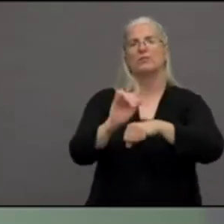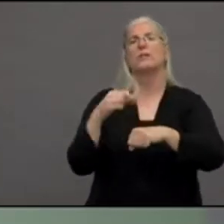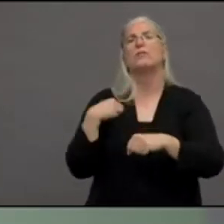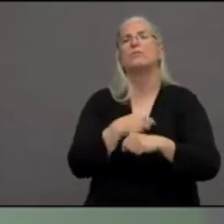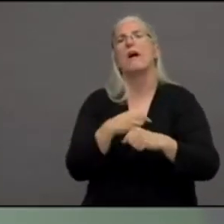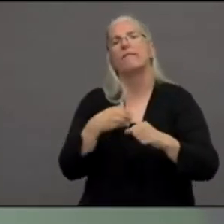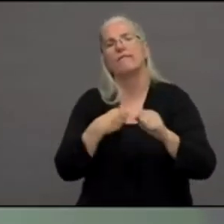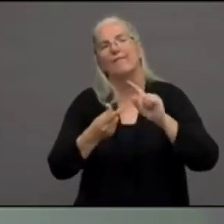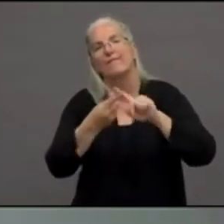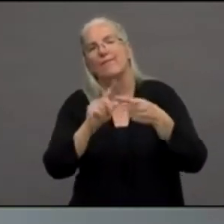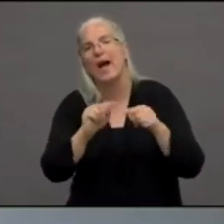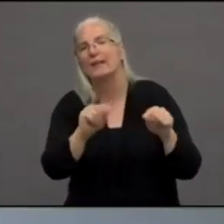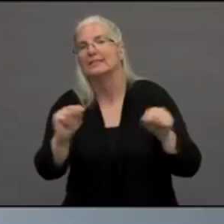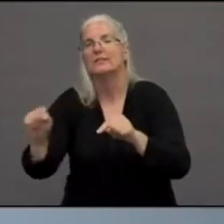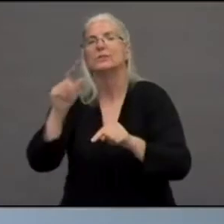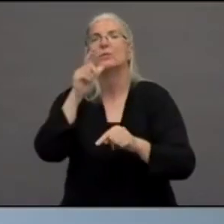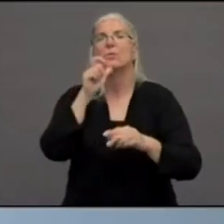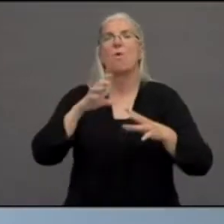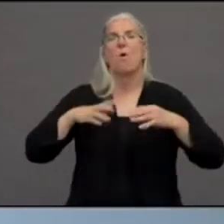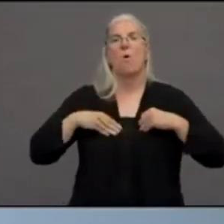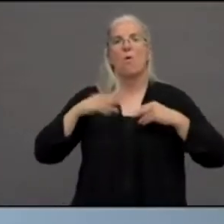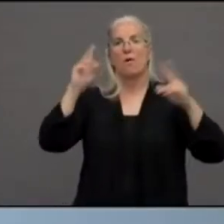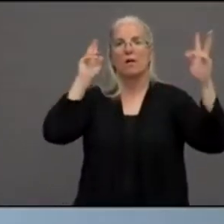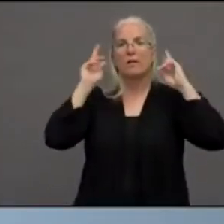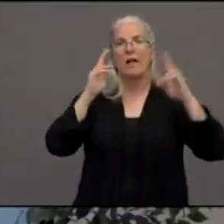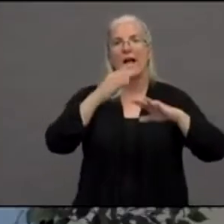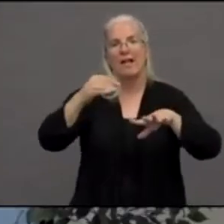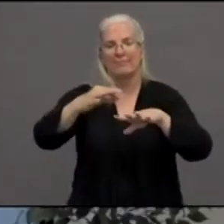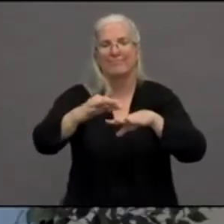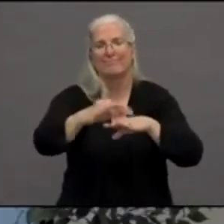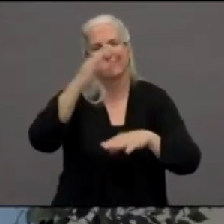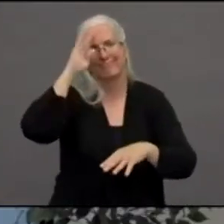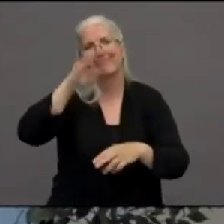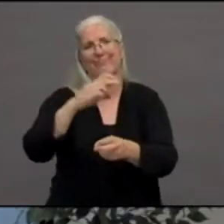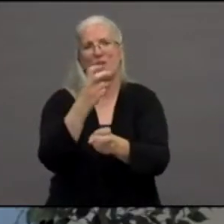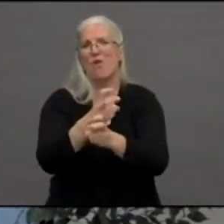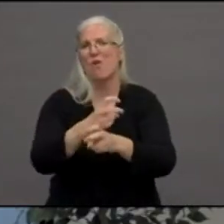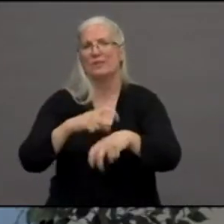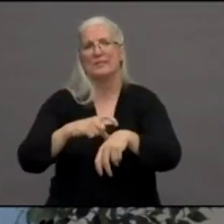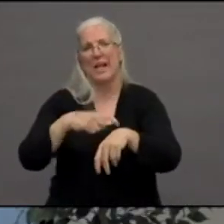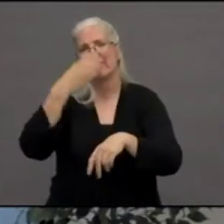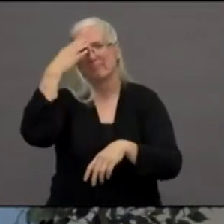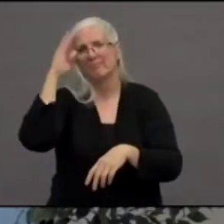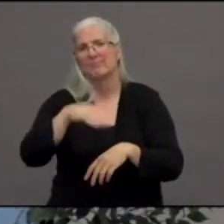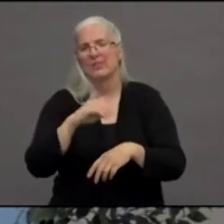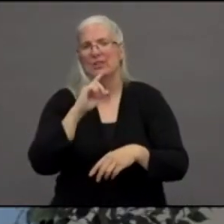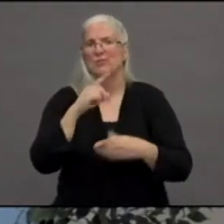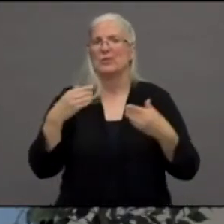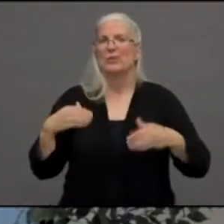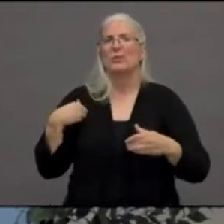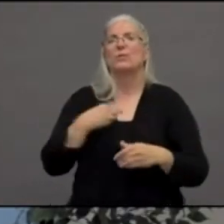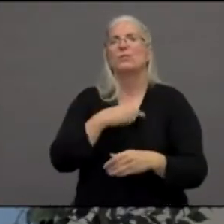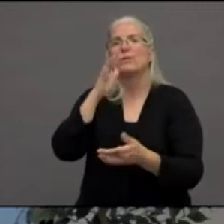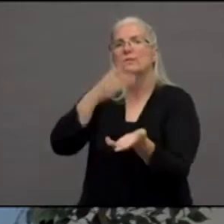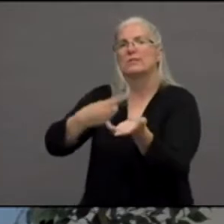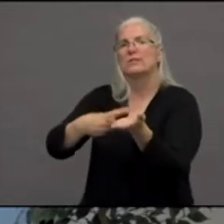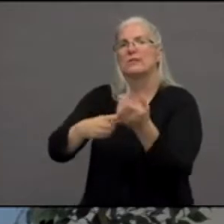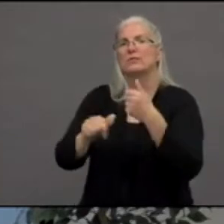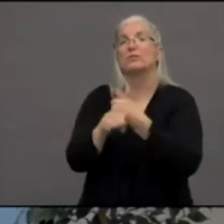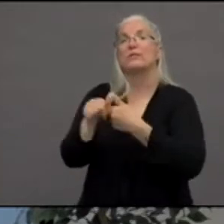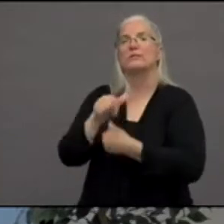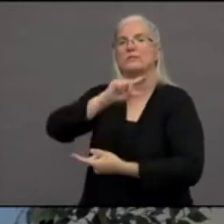through a very difficult time right now. We're going to talk about risk reduction in just a moment, but let's take a look at the data